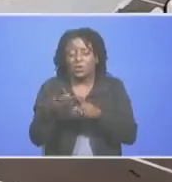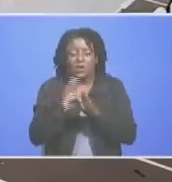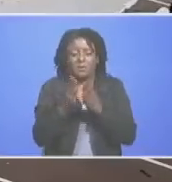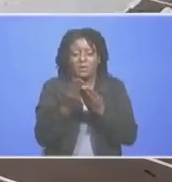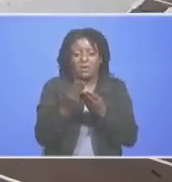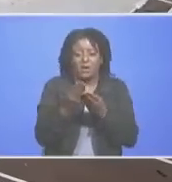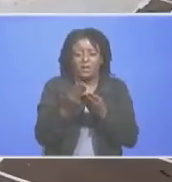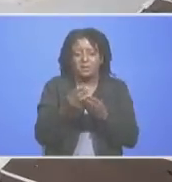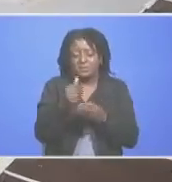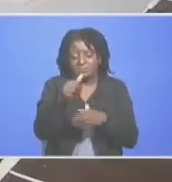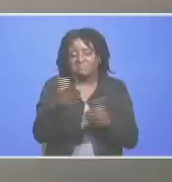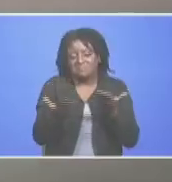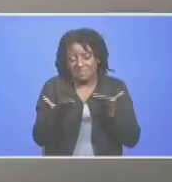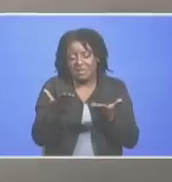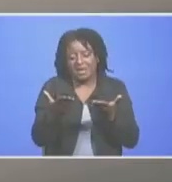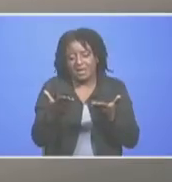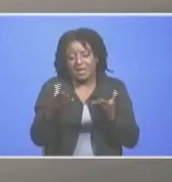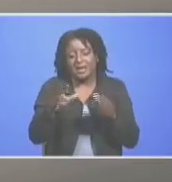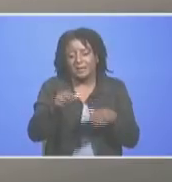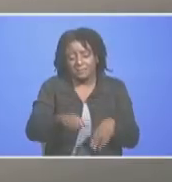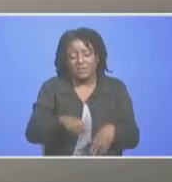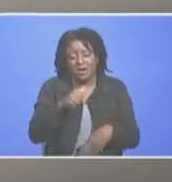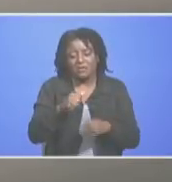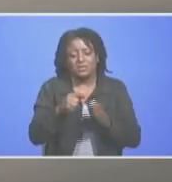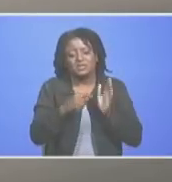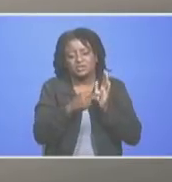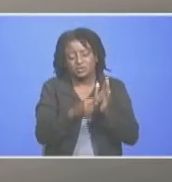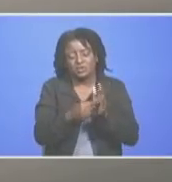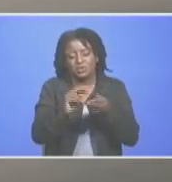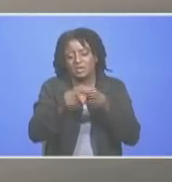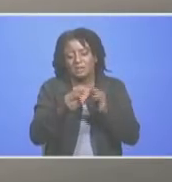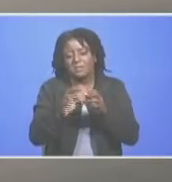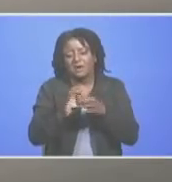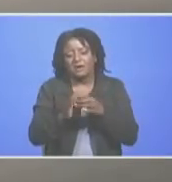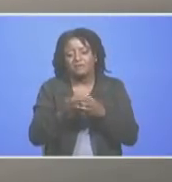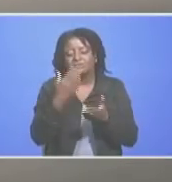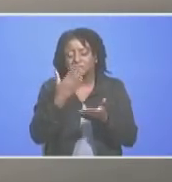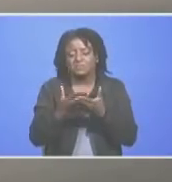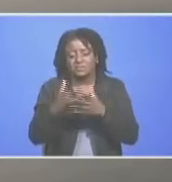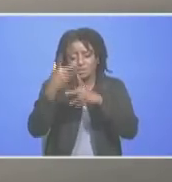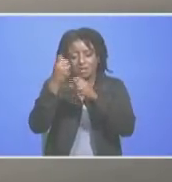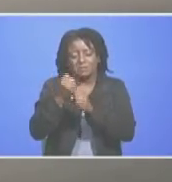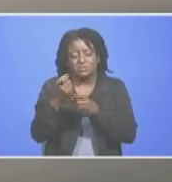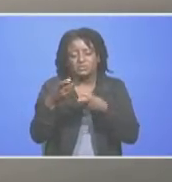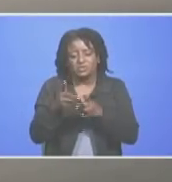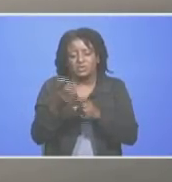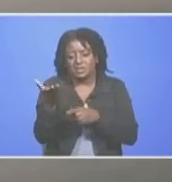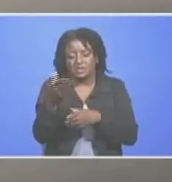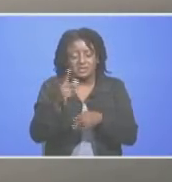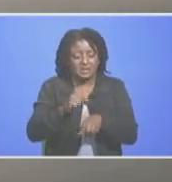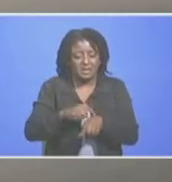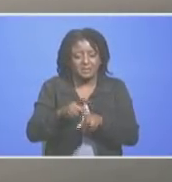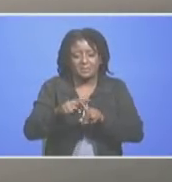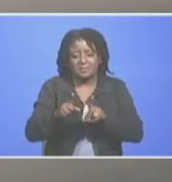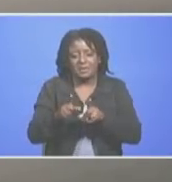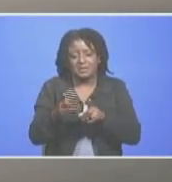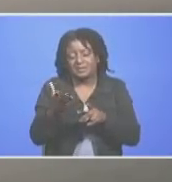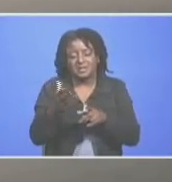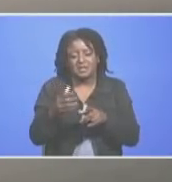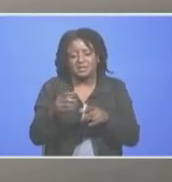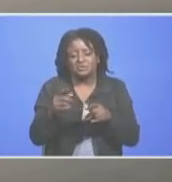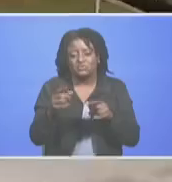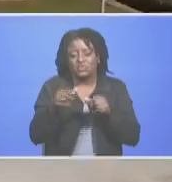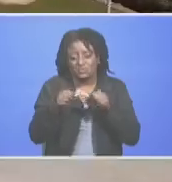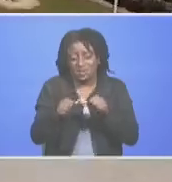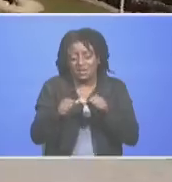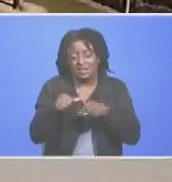proudly point to a number of notable accomplishments during its tenure, but regrettably, they remained at loggerheads with respect